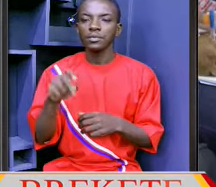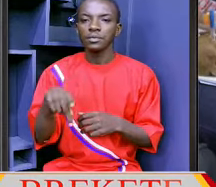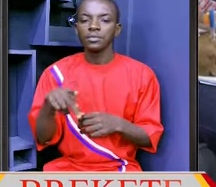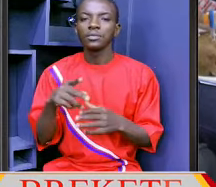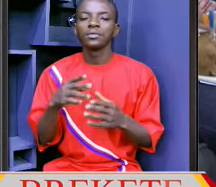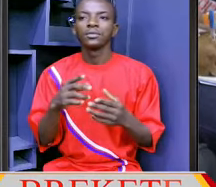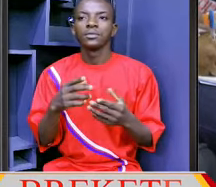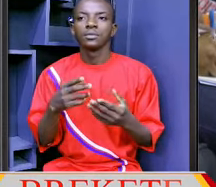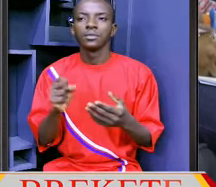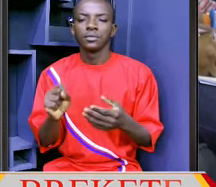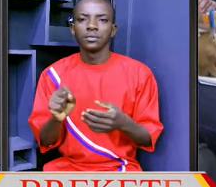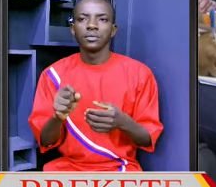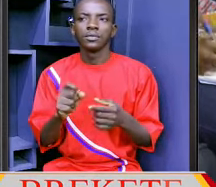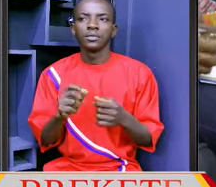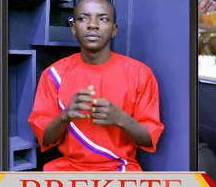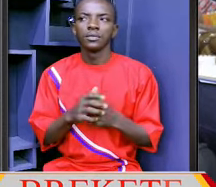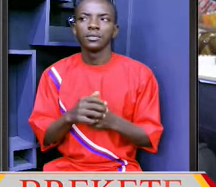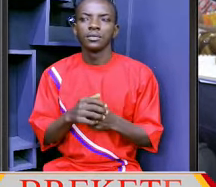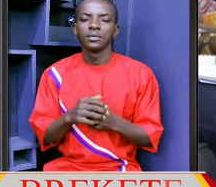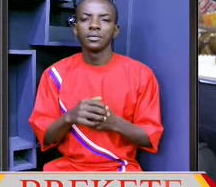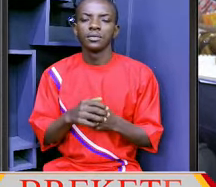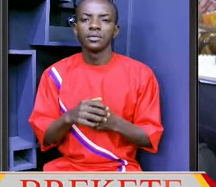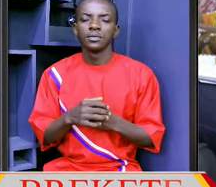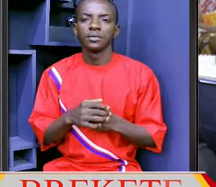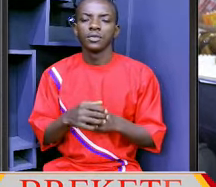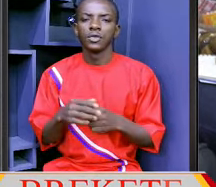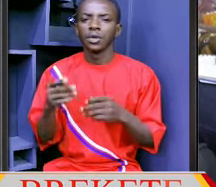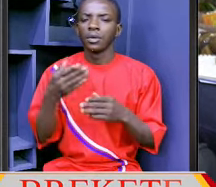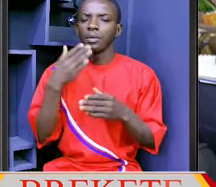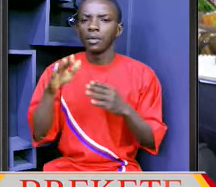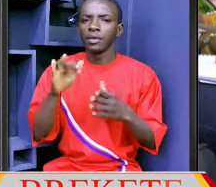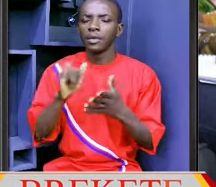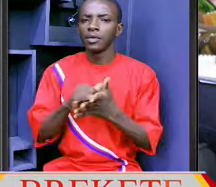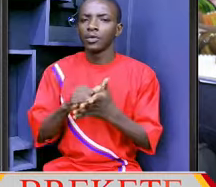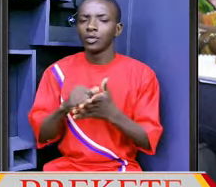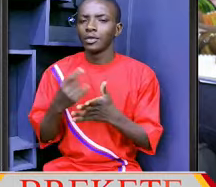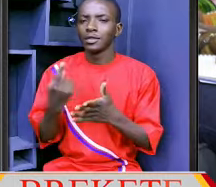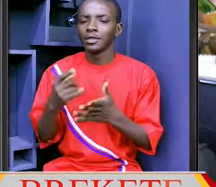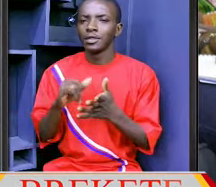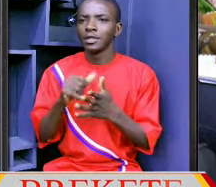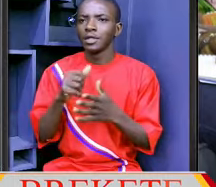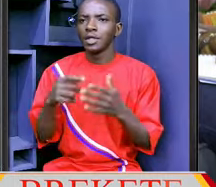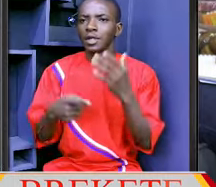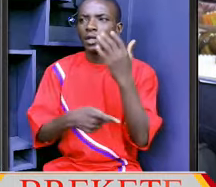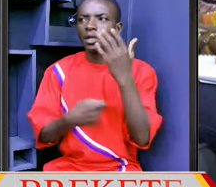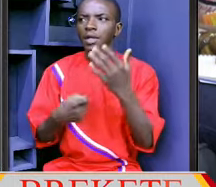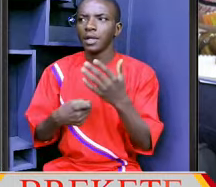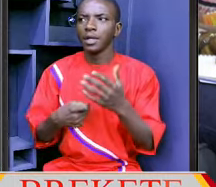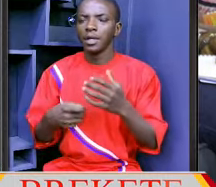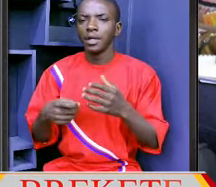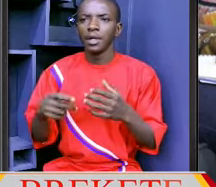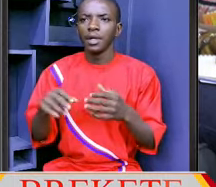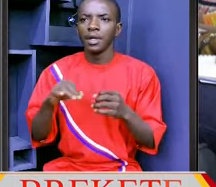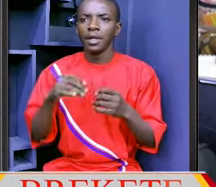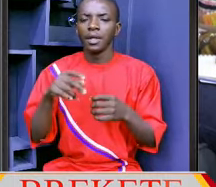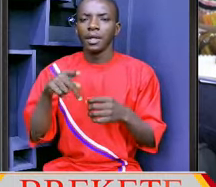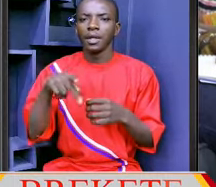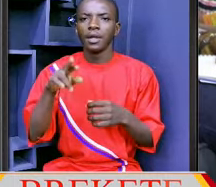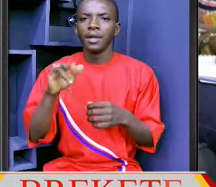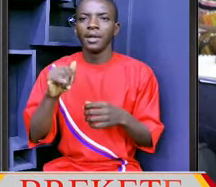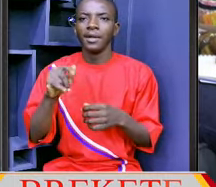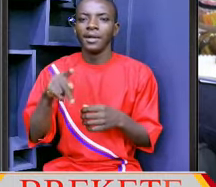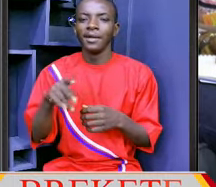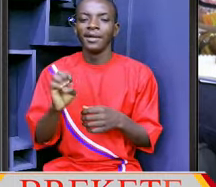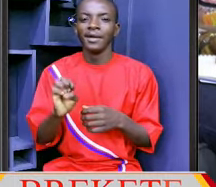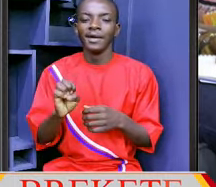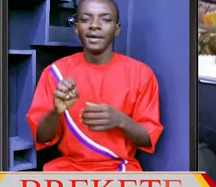Rep. House of Reps. But the one where they thief money in a House of Rape, then they rape Nigeria.